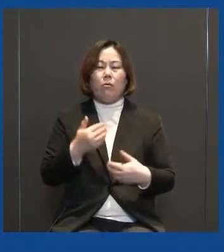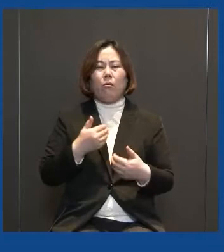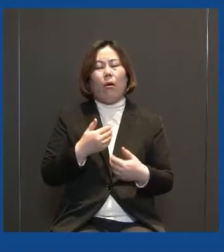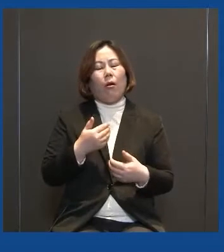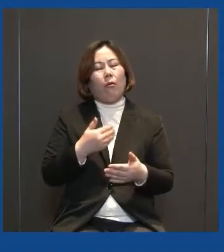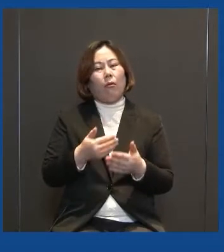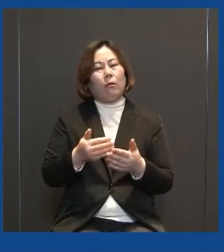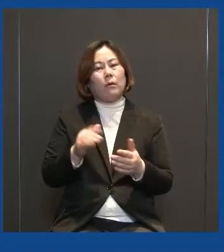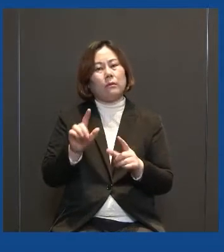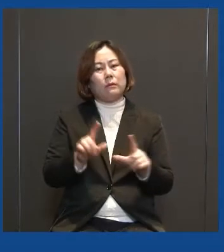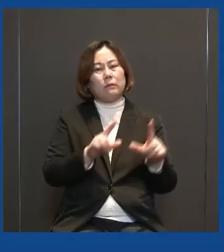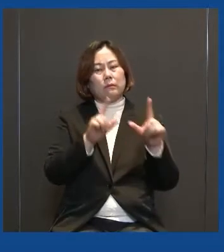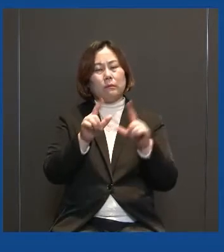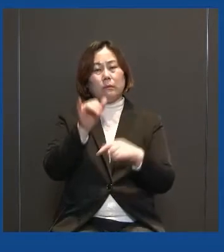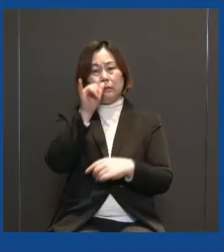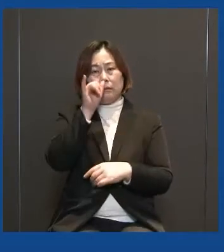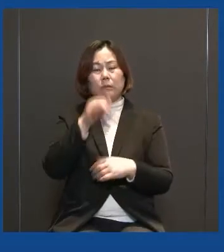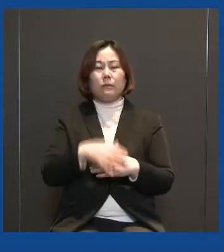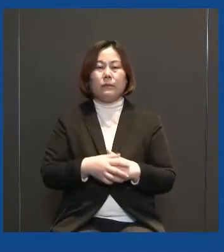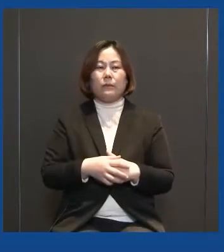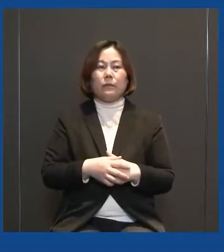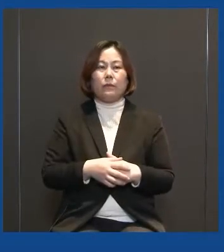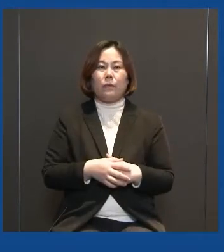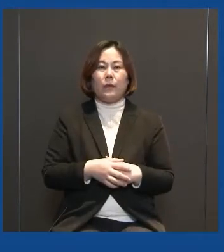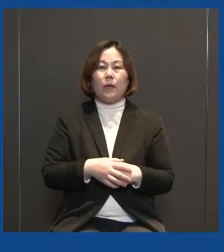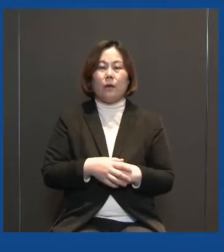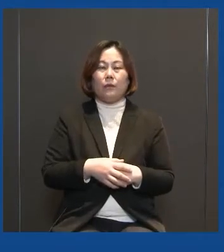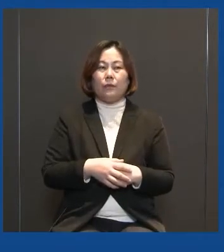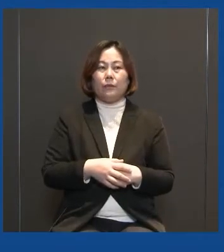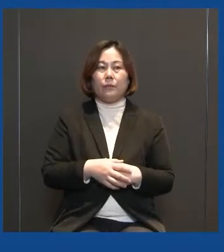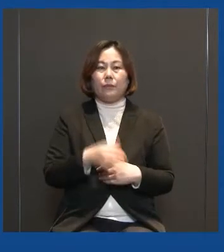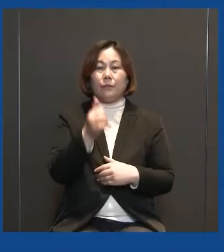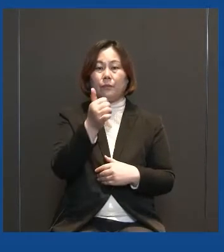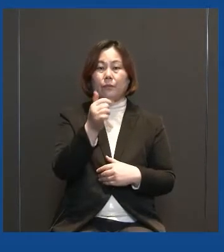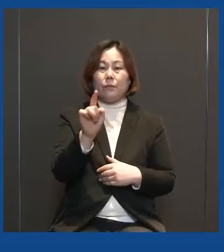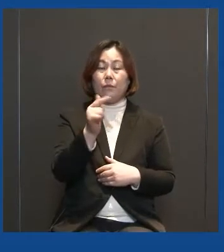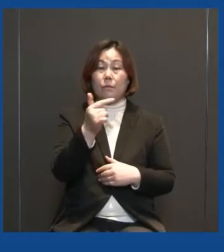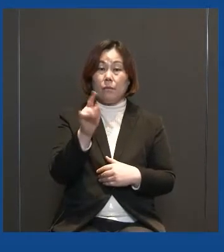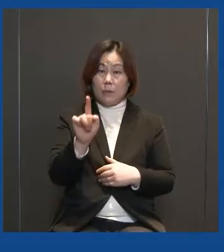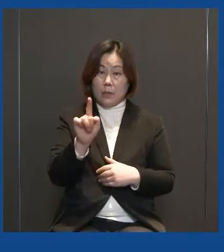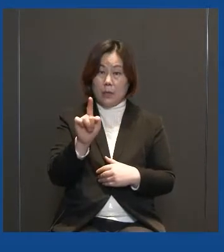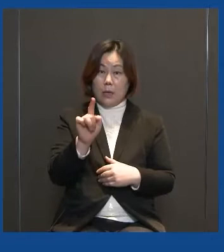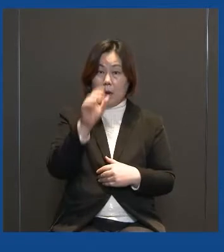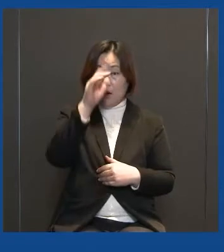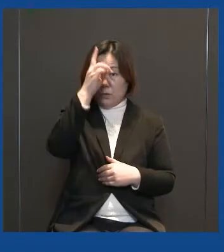lonely in society. And First Secretary Hana BECKER